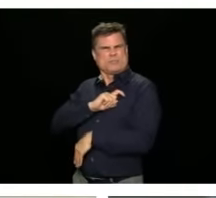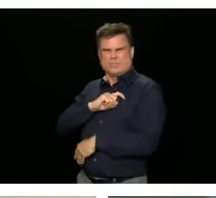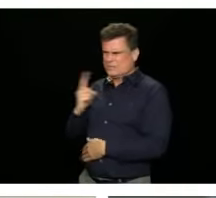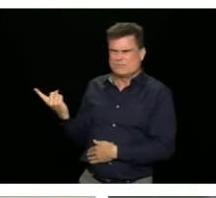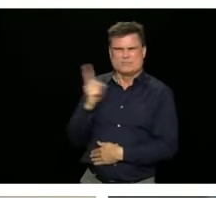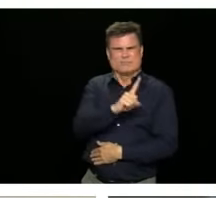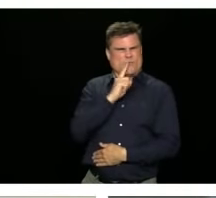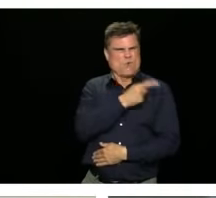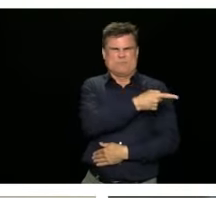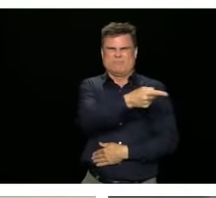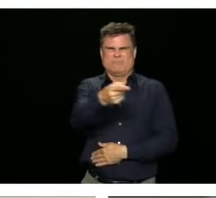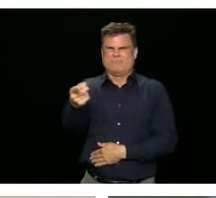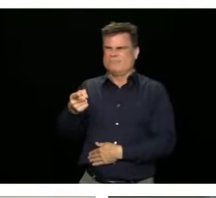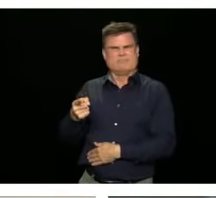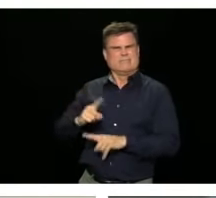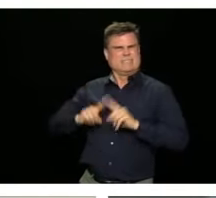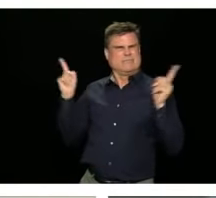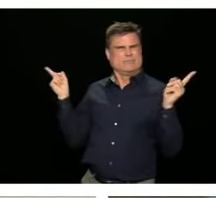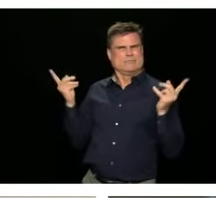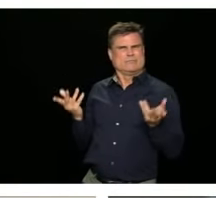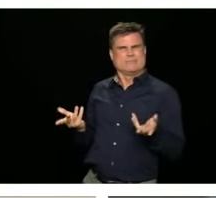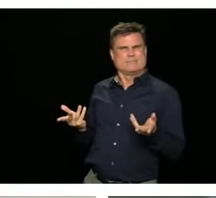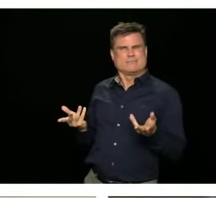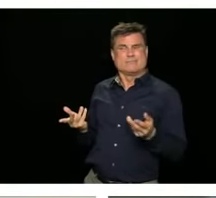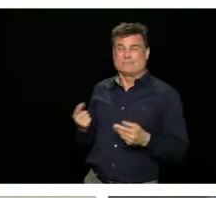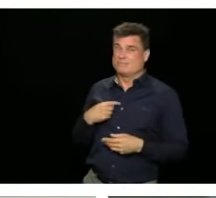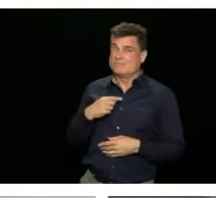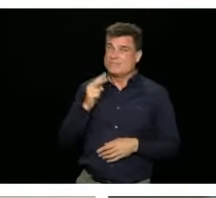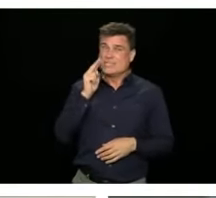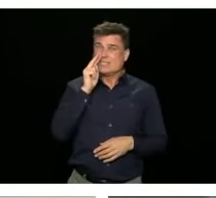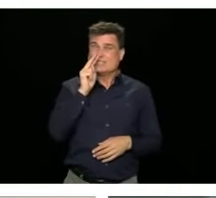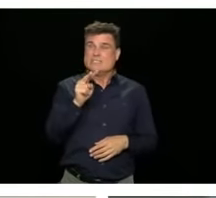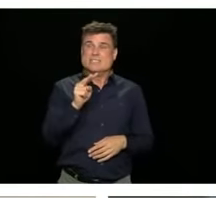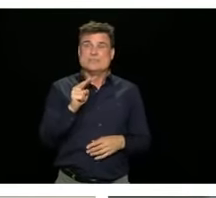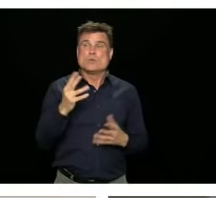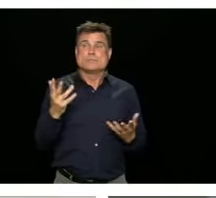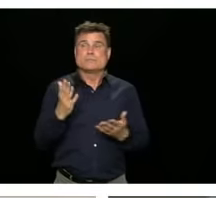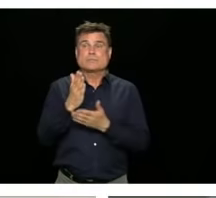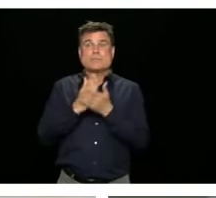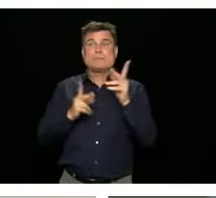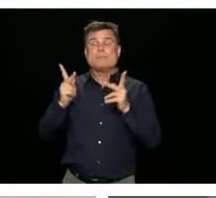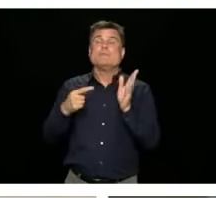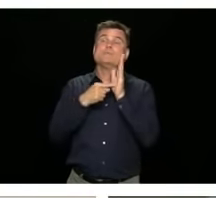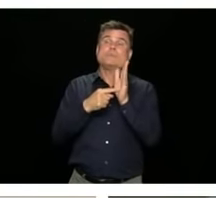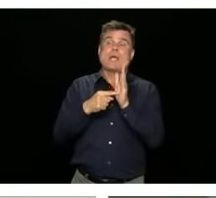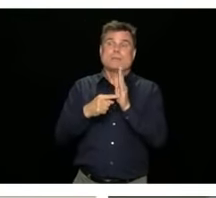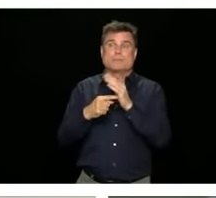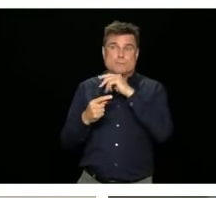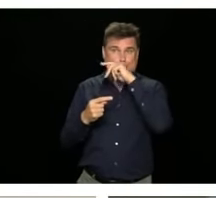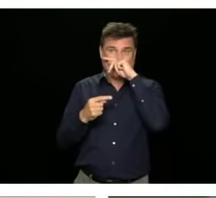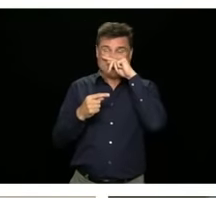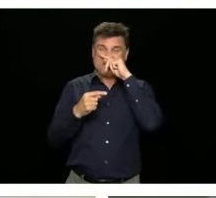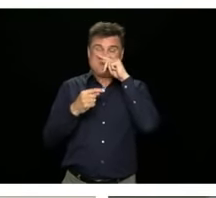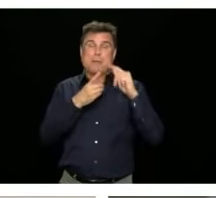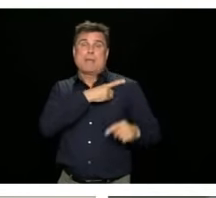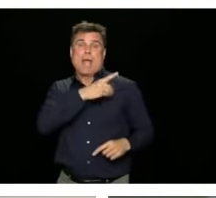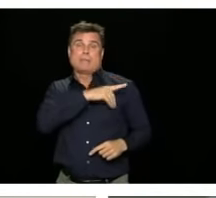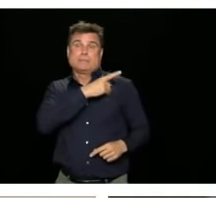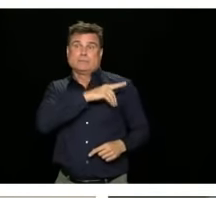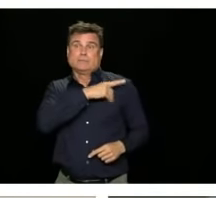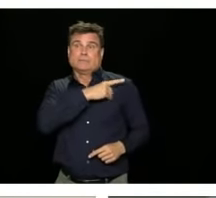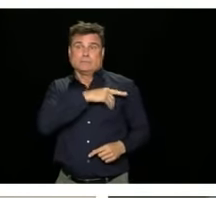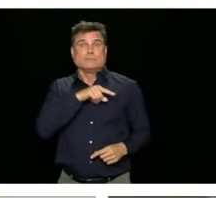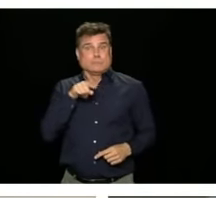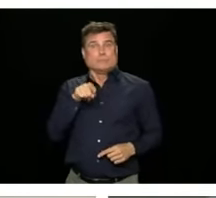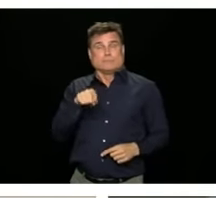And I'm all for defunding the police, but in the conversation about defunding the police